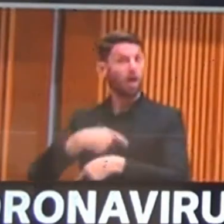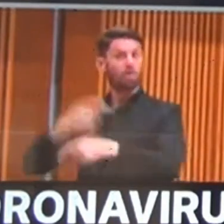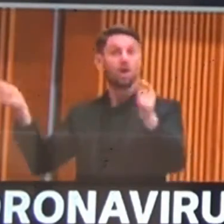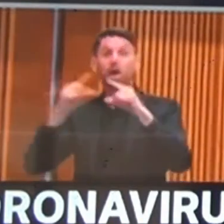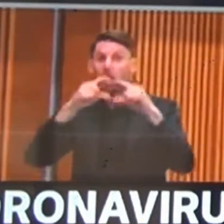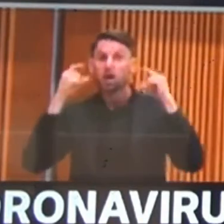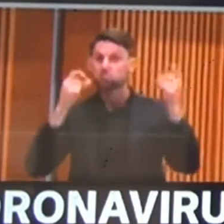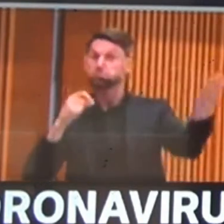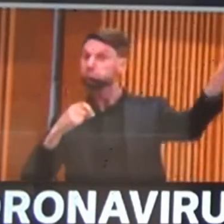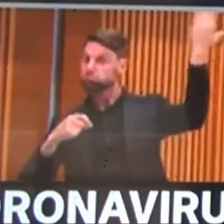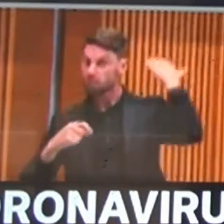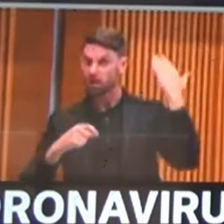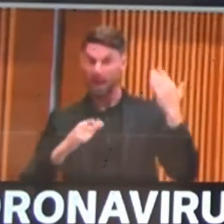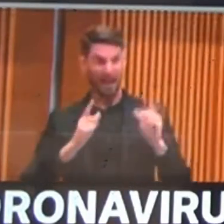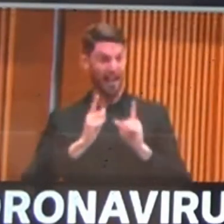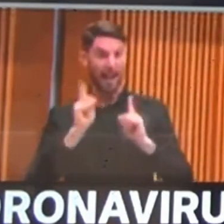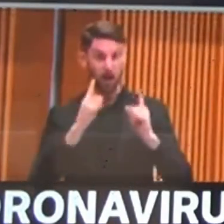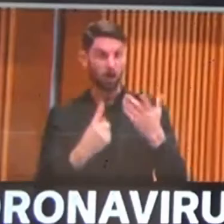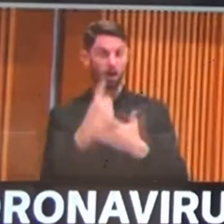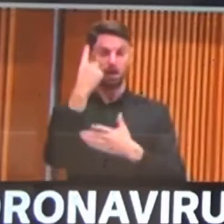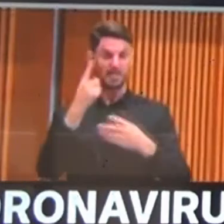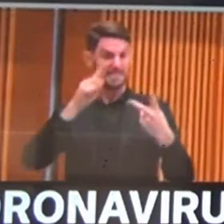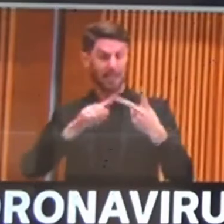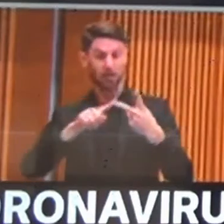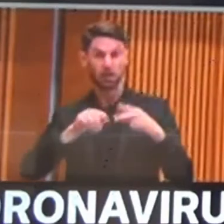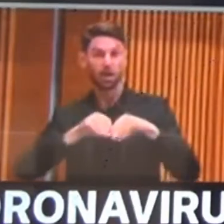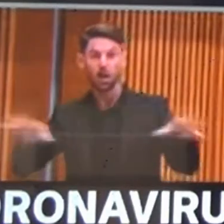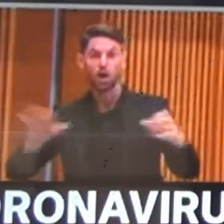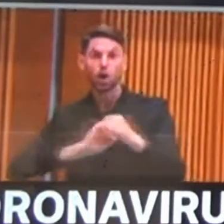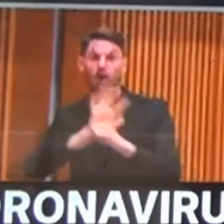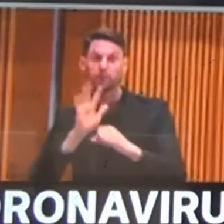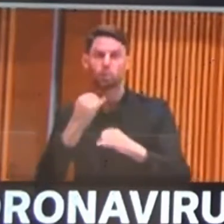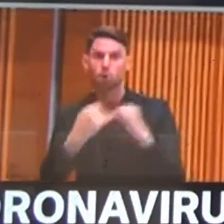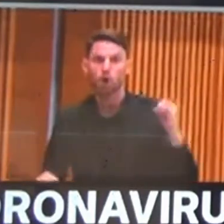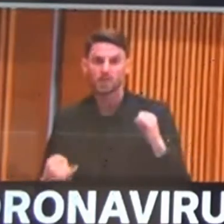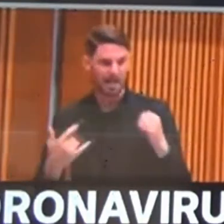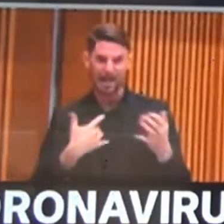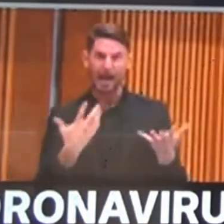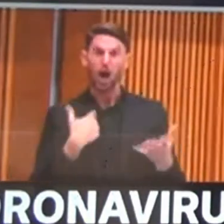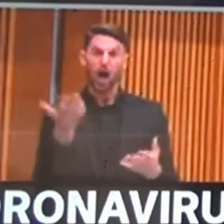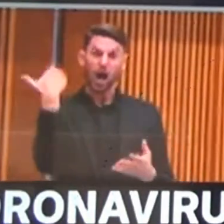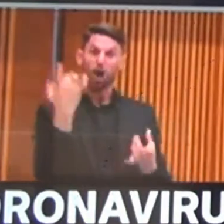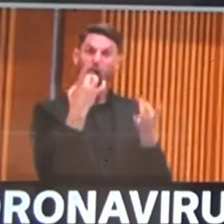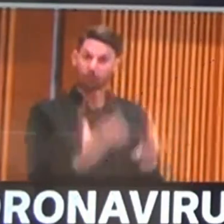massive competitive pressures put on dwindling amounts of production around the world.